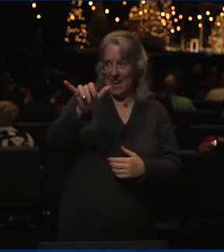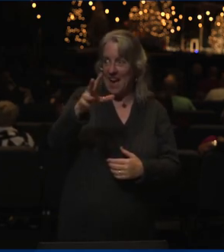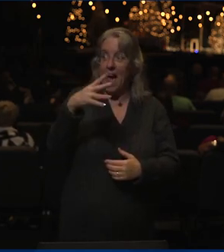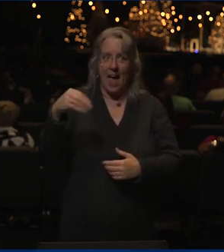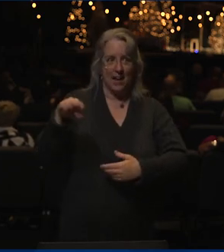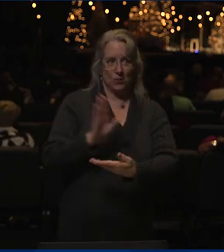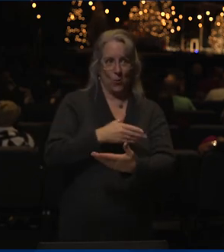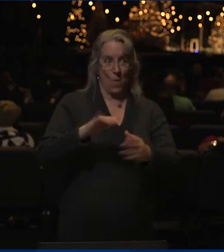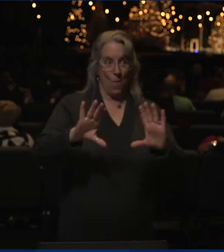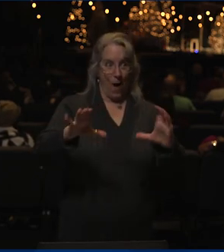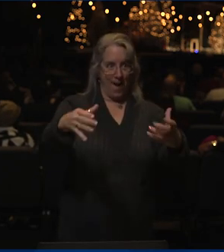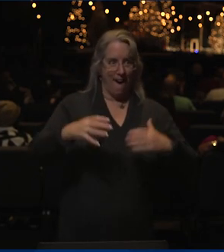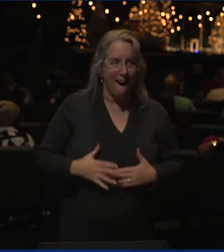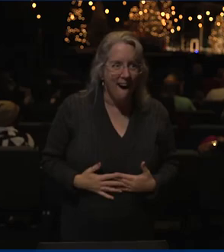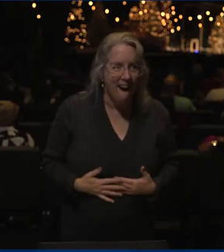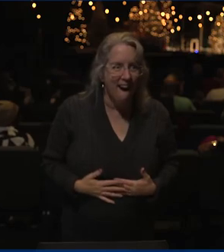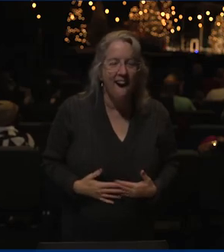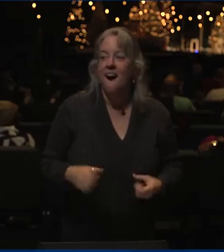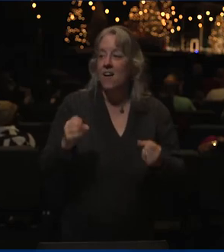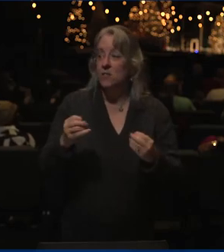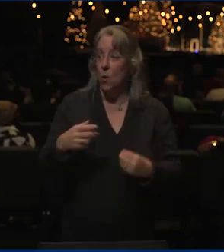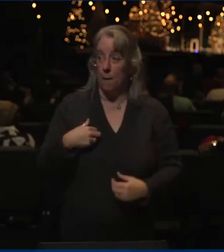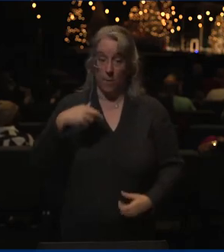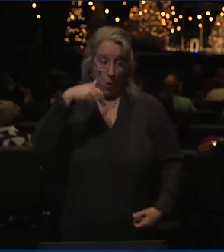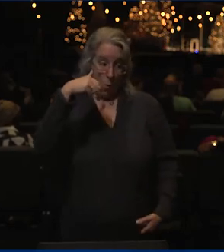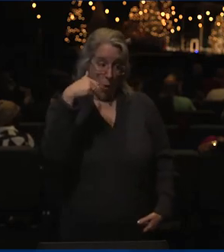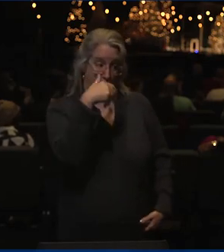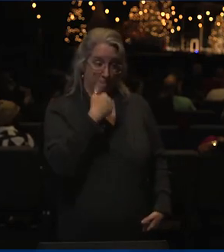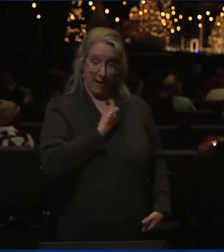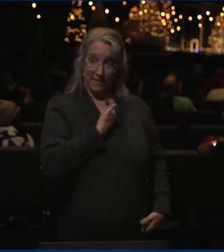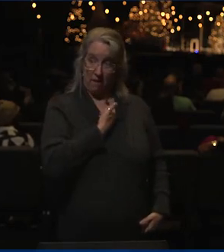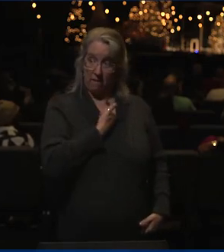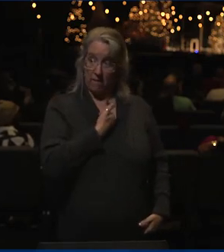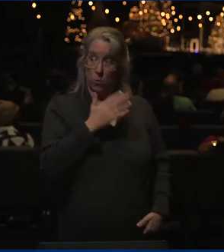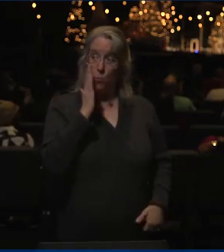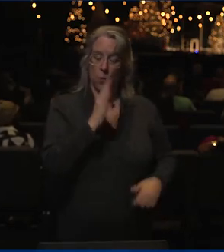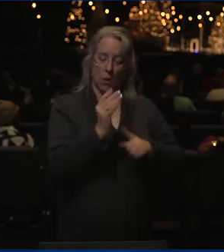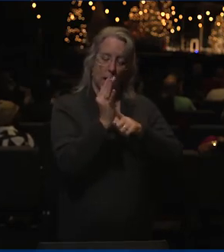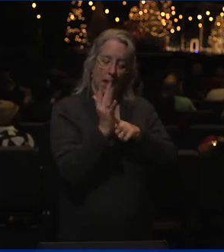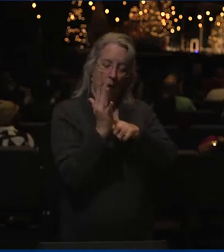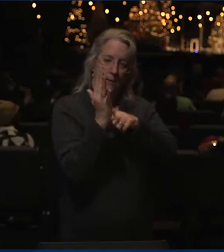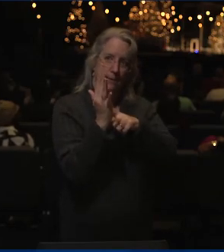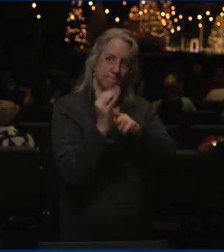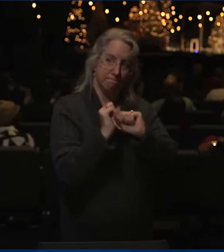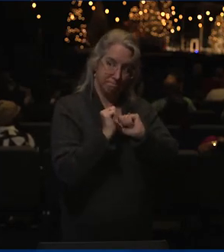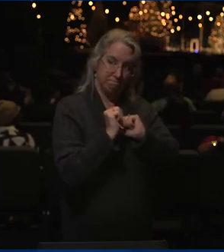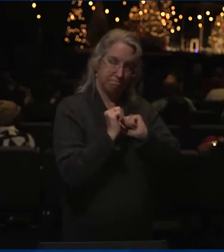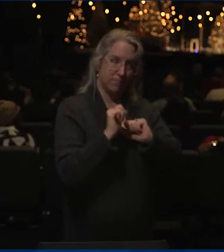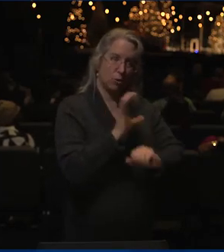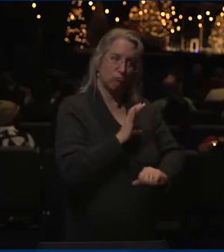So, let me walk over here, and we will light the Christ candle.